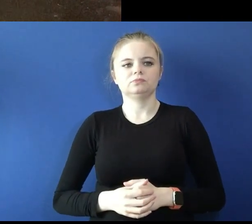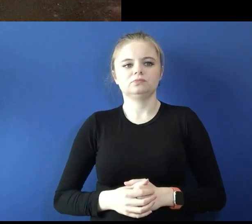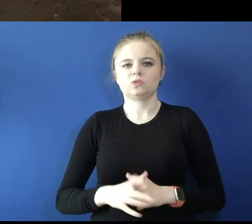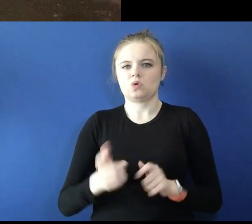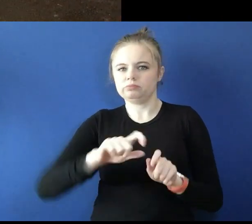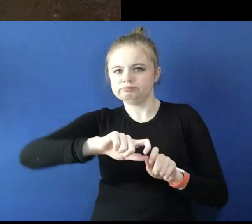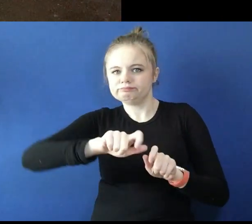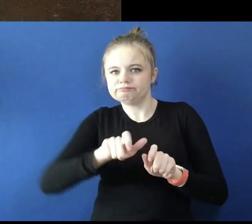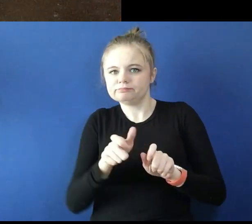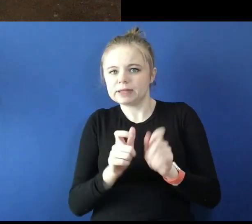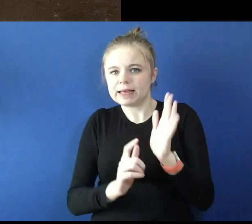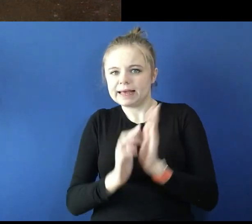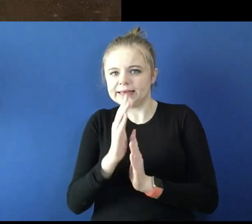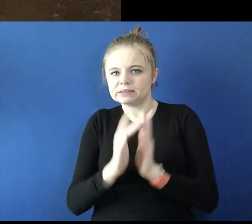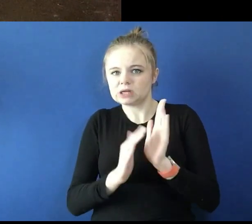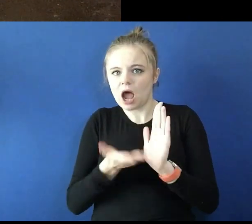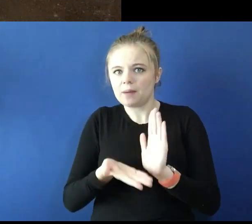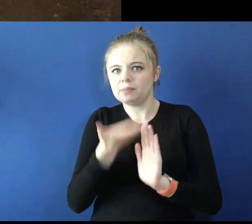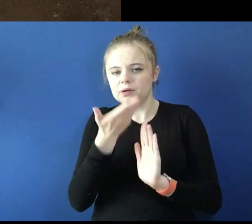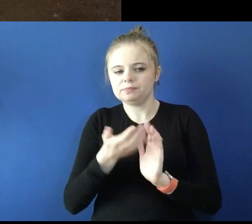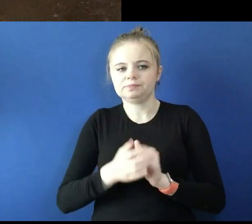Turn it up a wee bit.